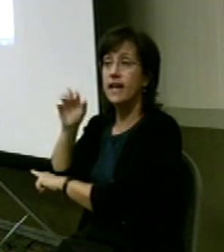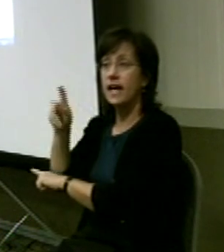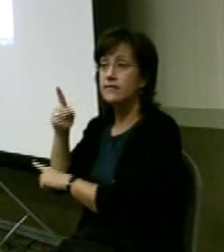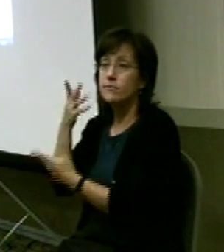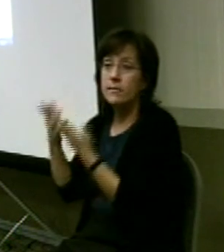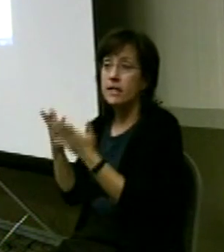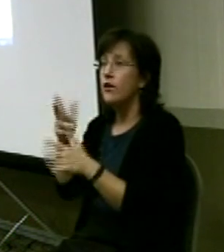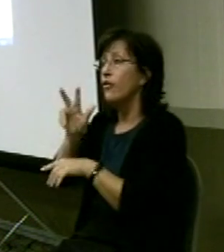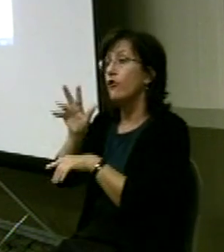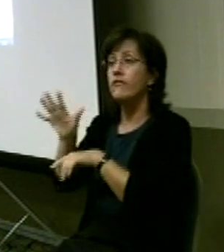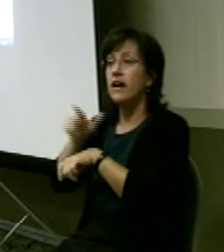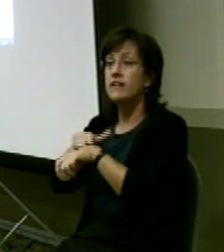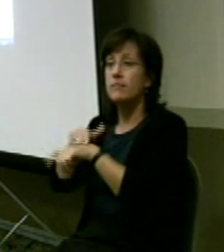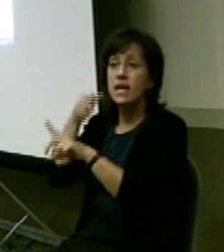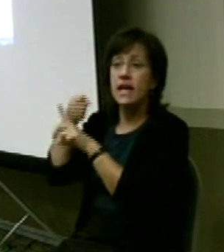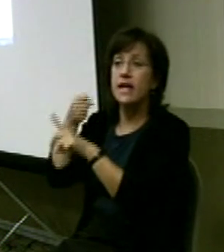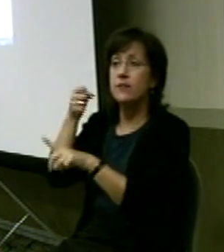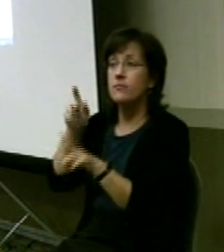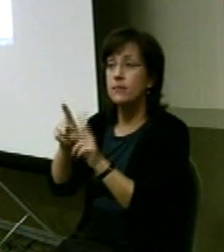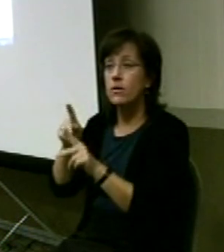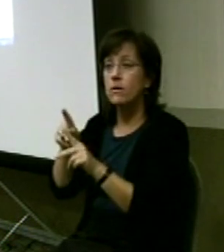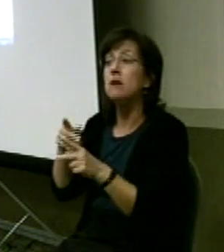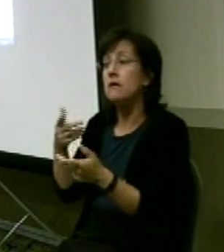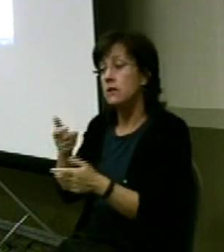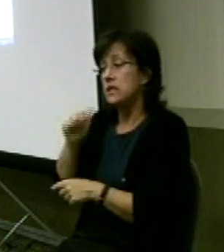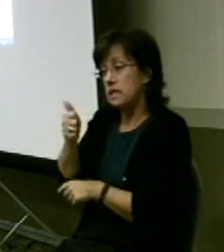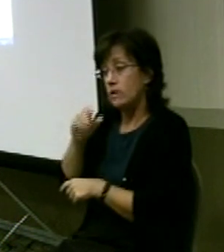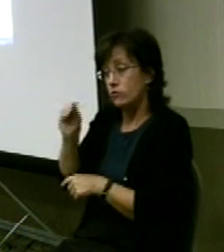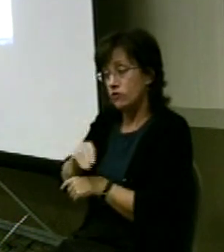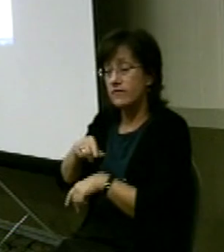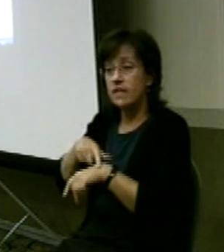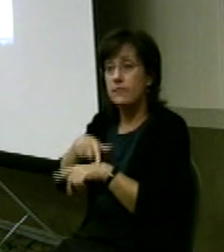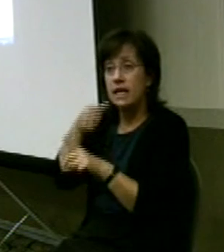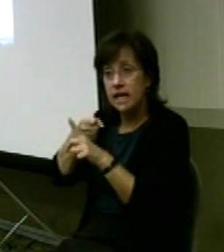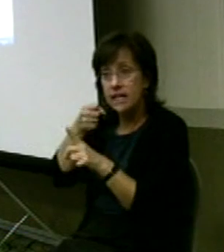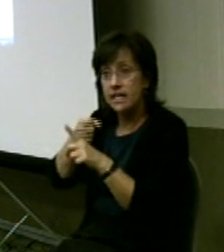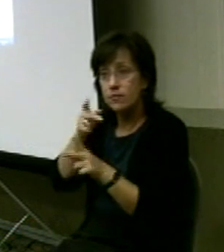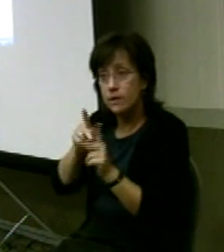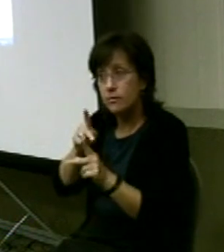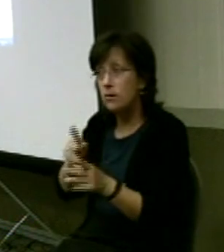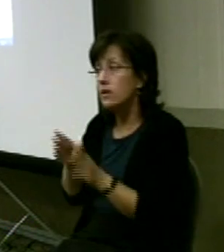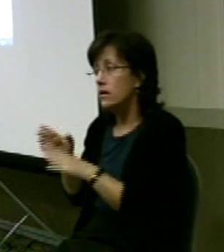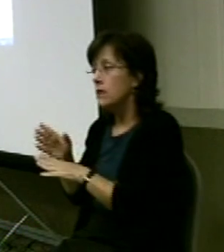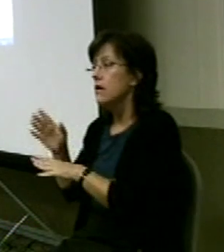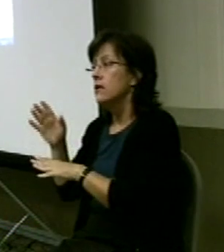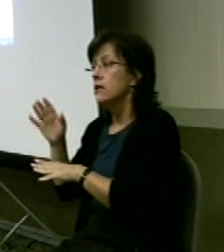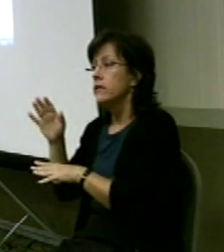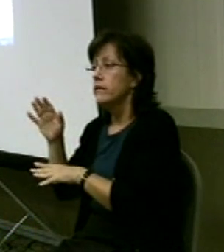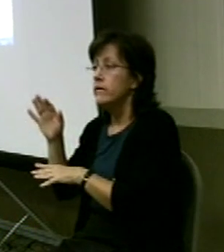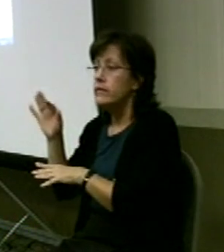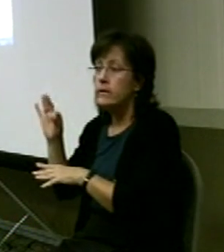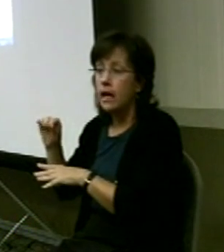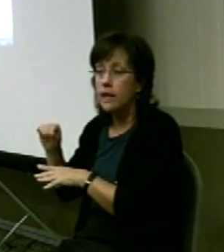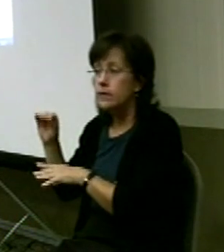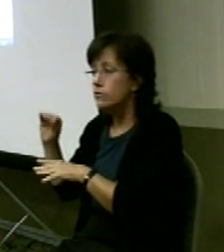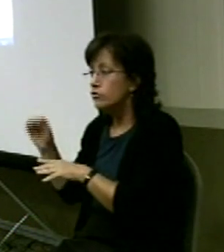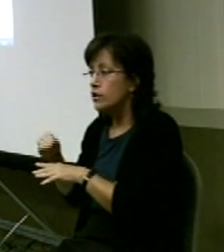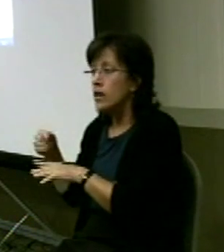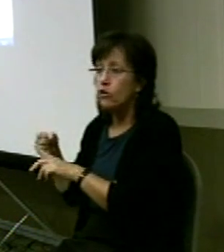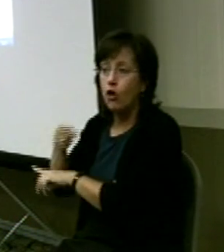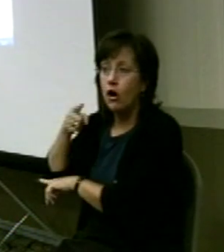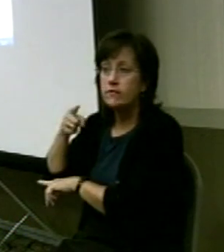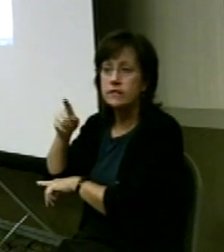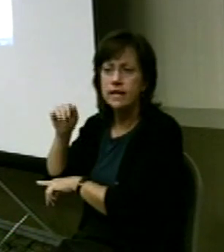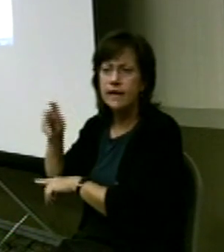say he had 35 times he hit people, that would be 10% of the time he's hitting people and 90% of the time off task. Doesn't matter.